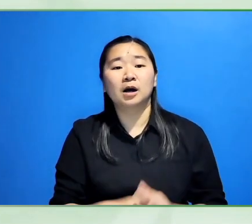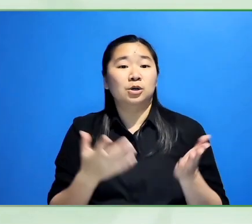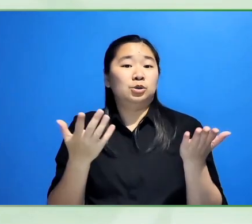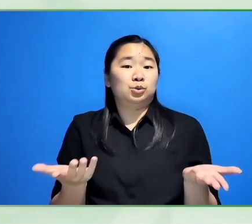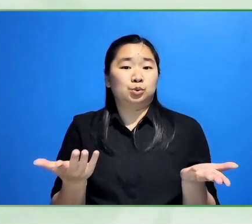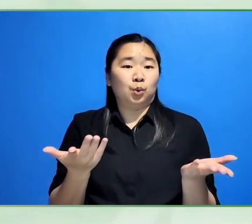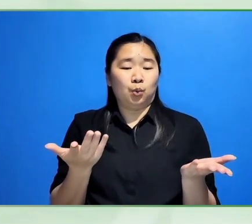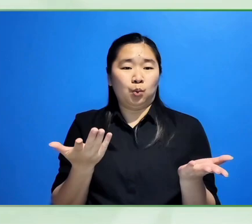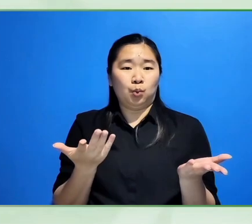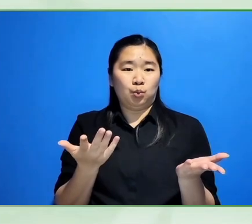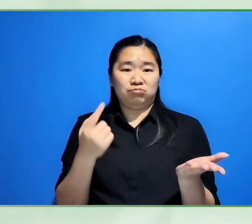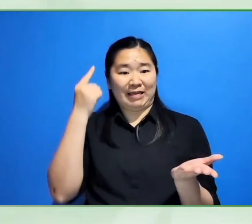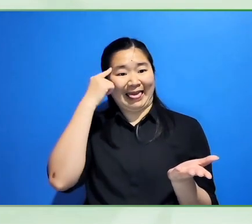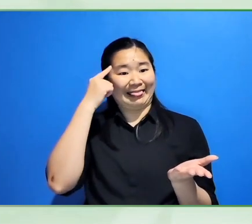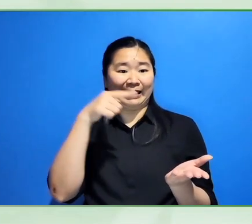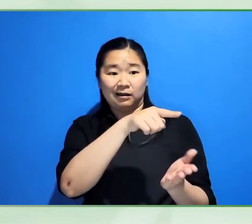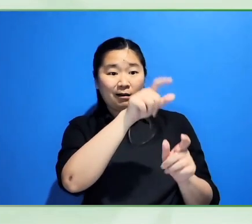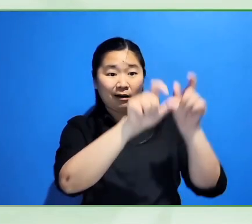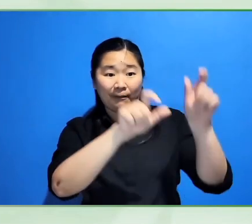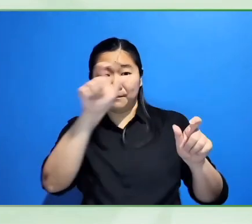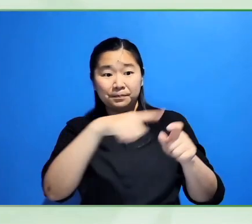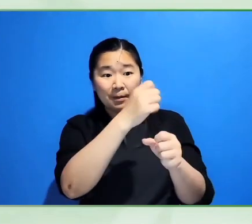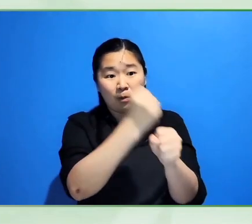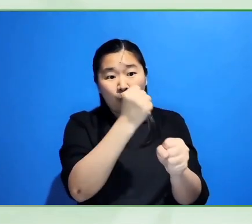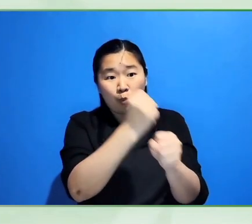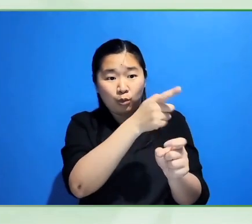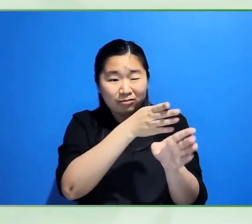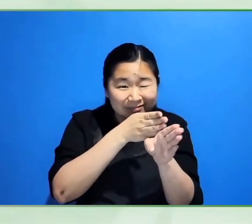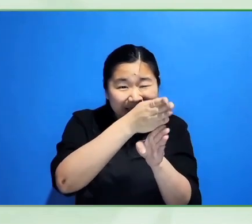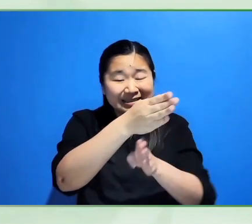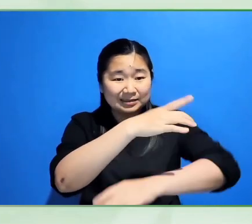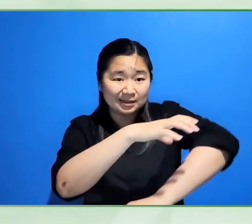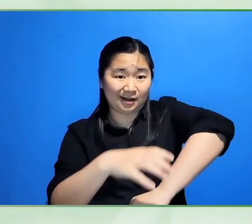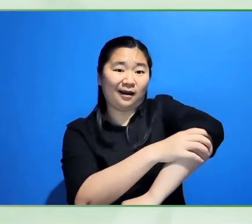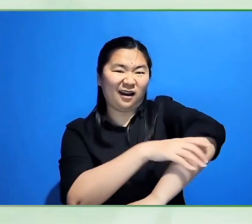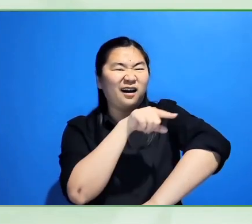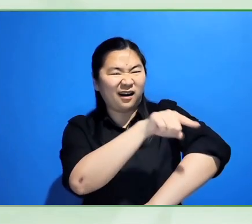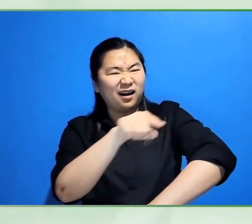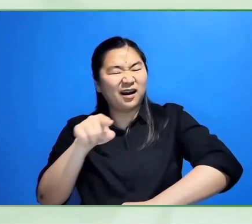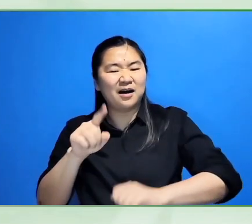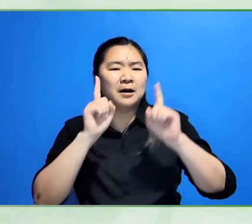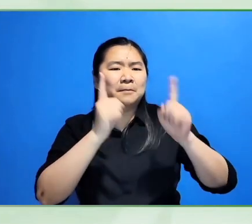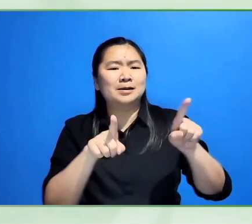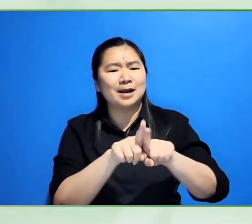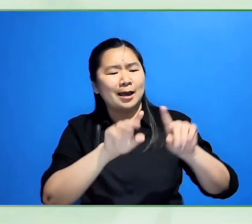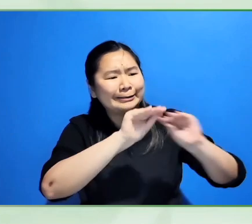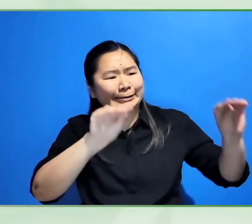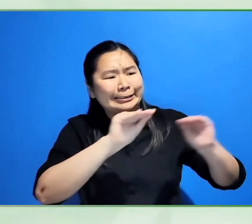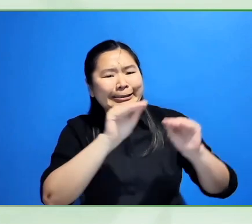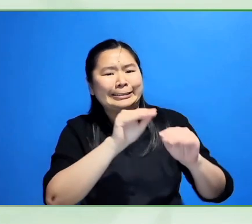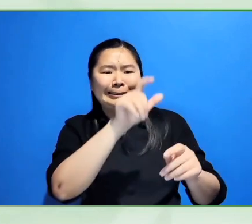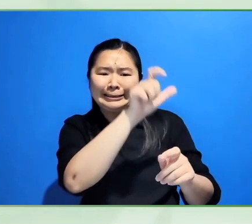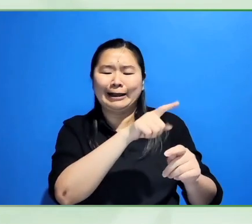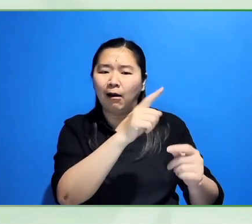are a bit of a logistics company. We are constantly shipping, exporting items, and so I would